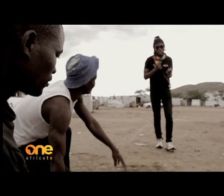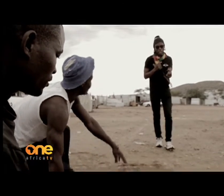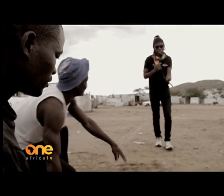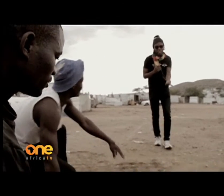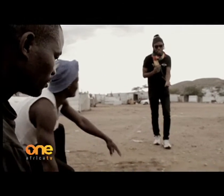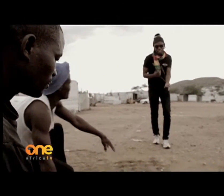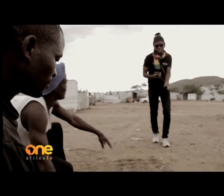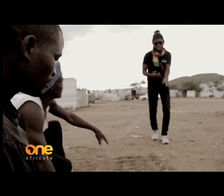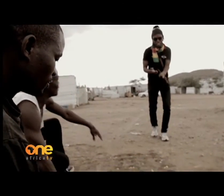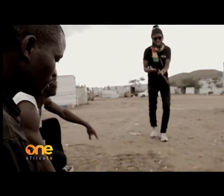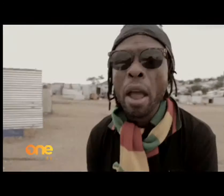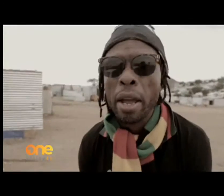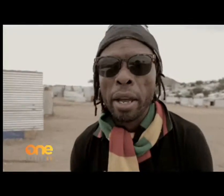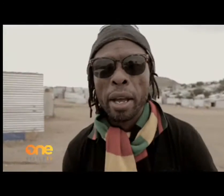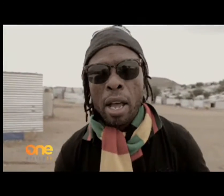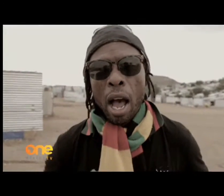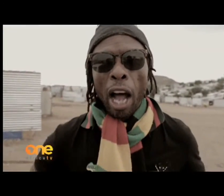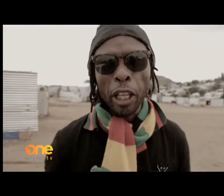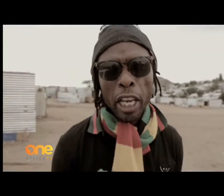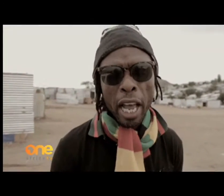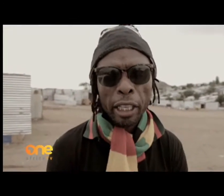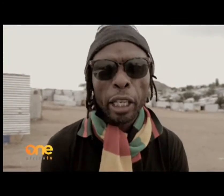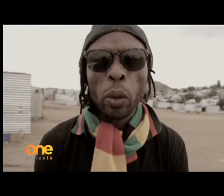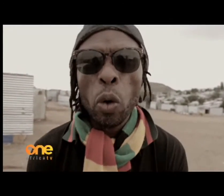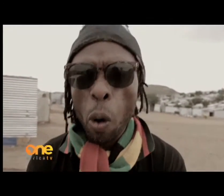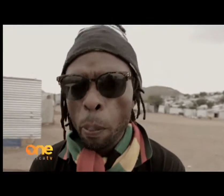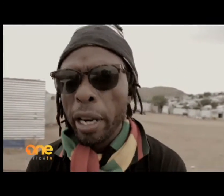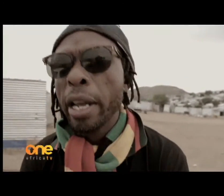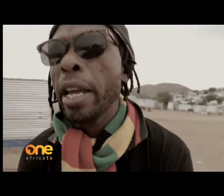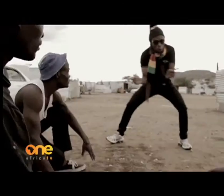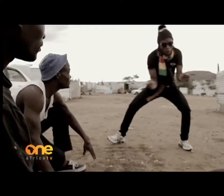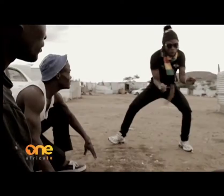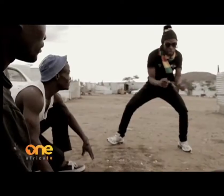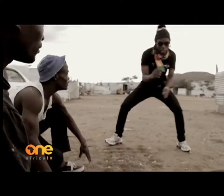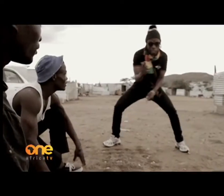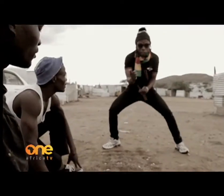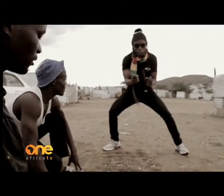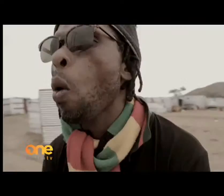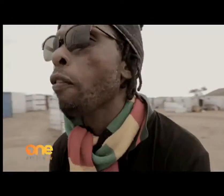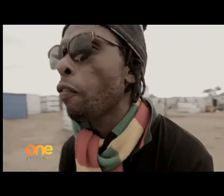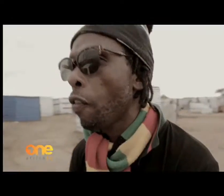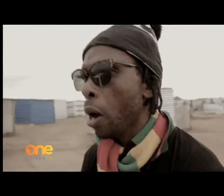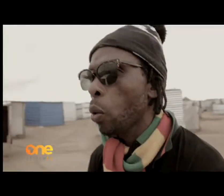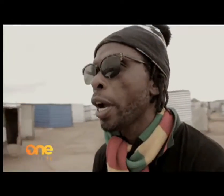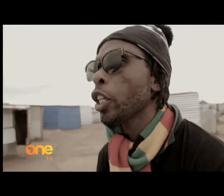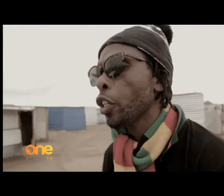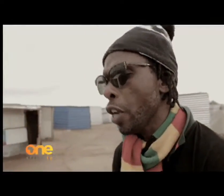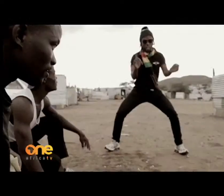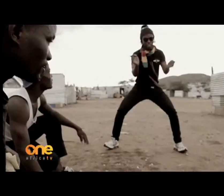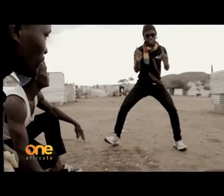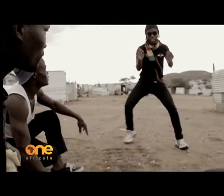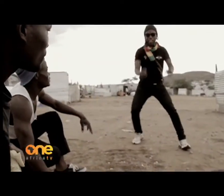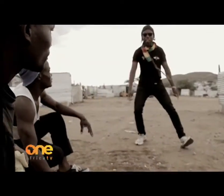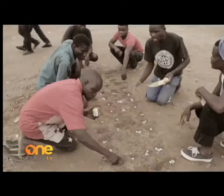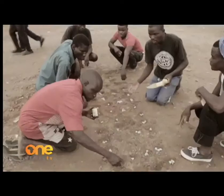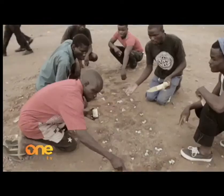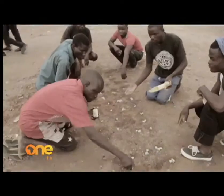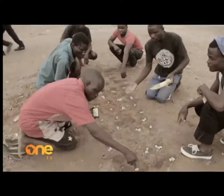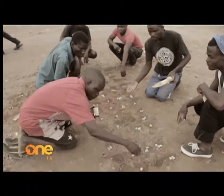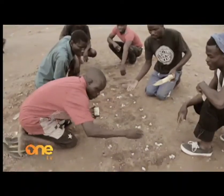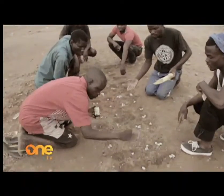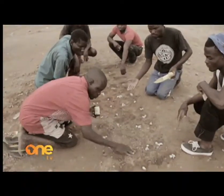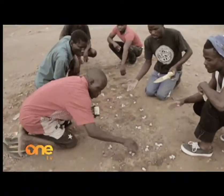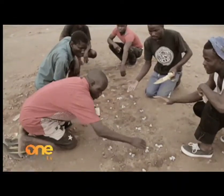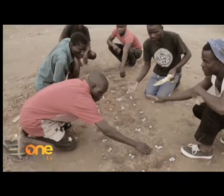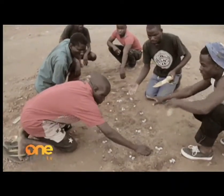Itanditila Shanando Shimwe, Andi Kulombelo Shindi, Eshi Wapa, Uheshi Nande.